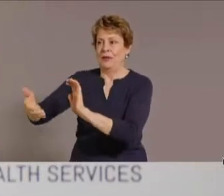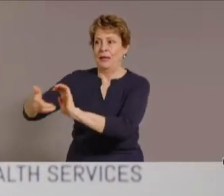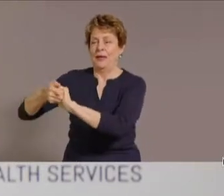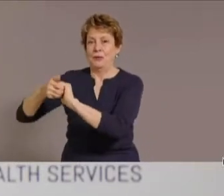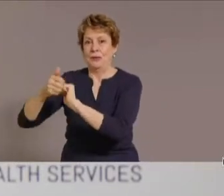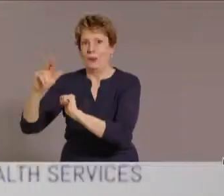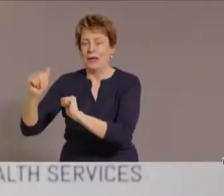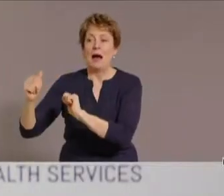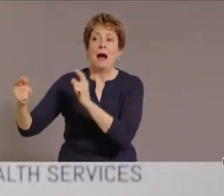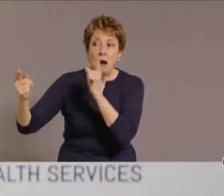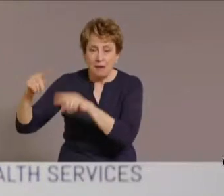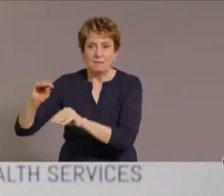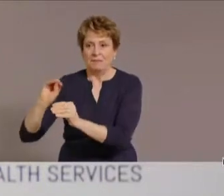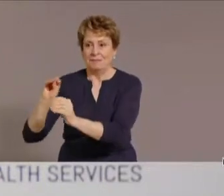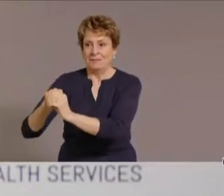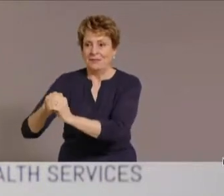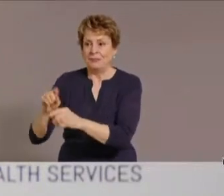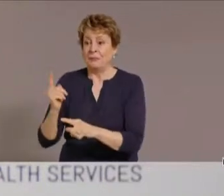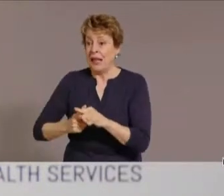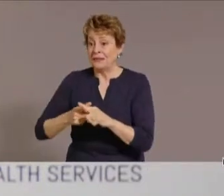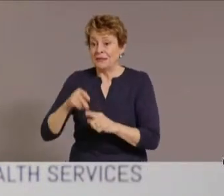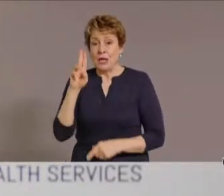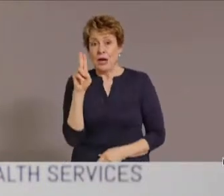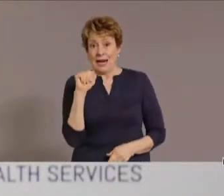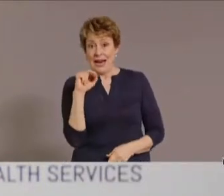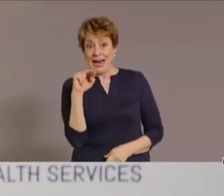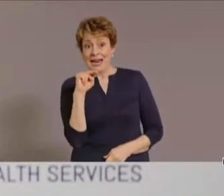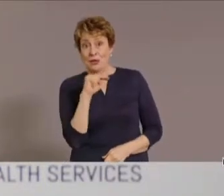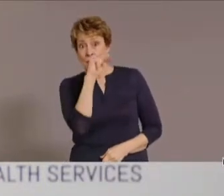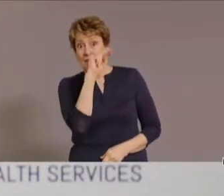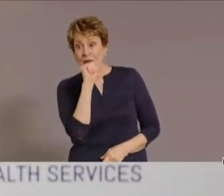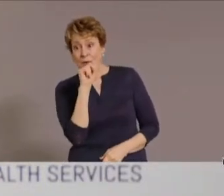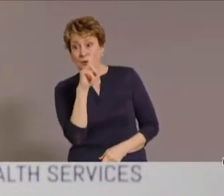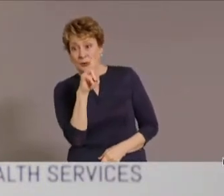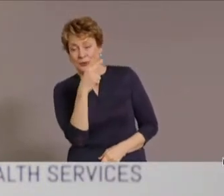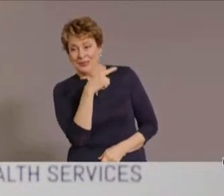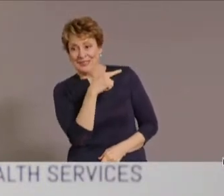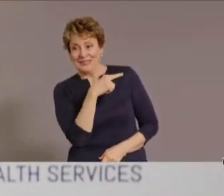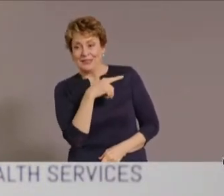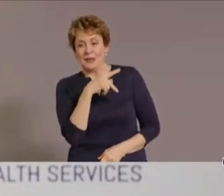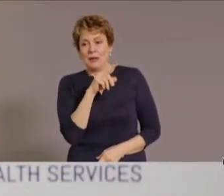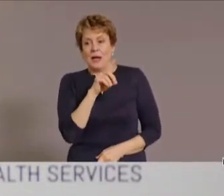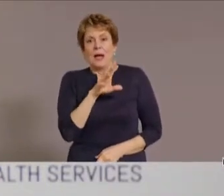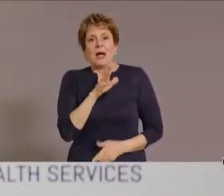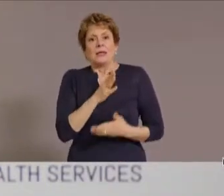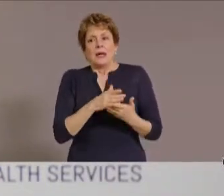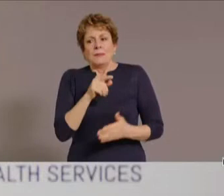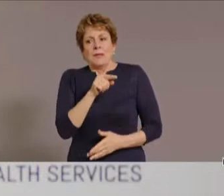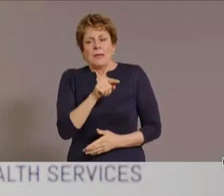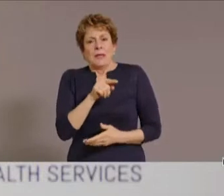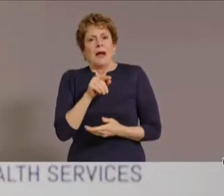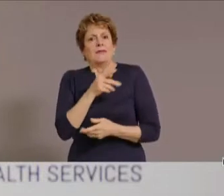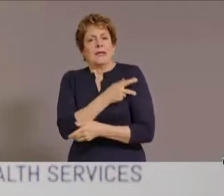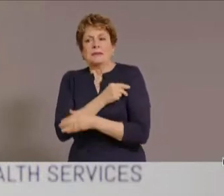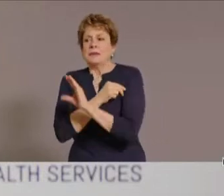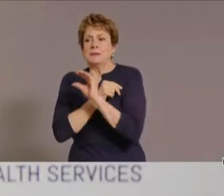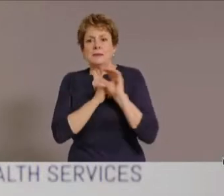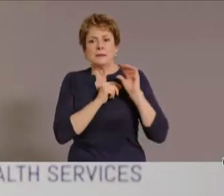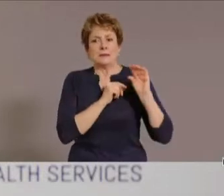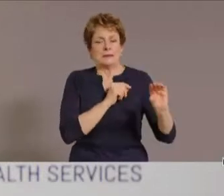started utilizing some of the vaccine to provide mobile clinics to rural areas or into other areas that may not be able to access